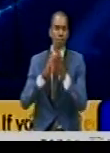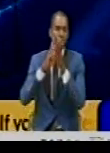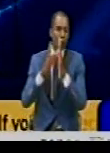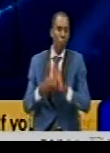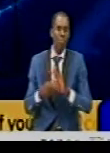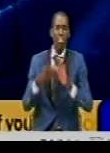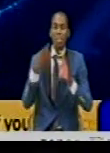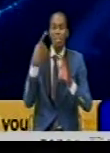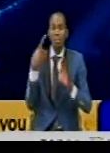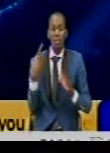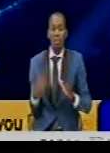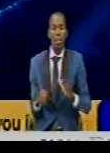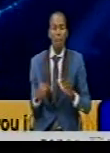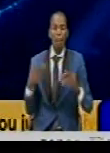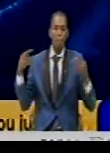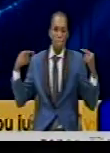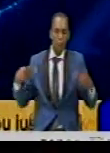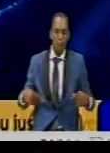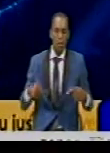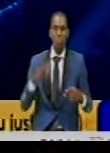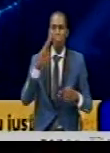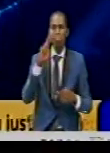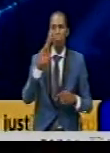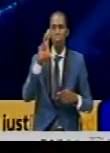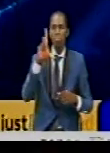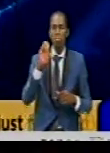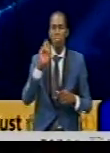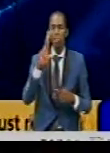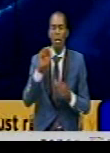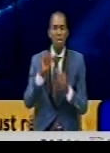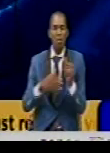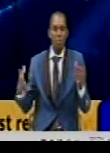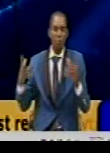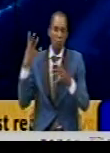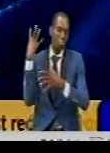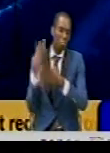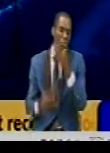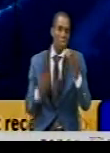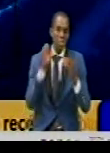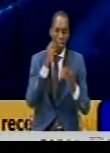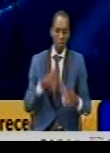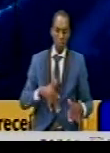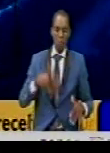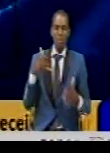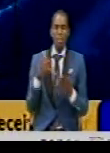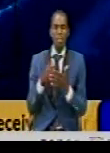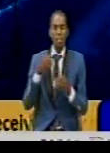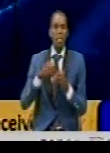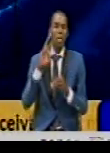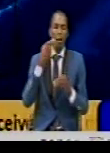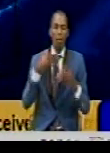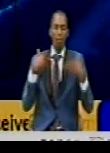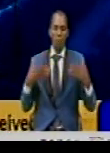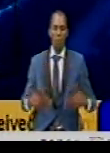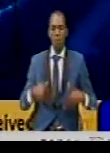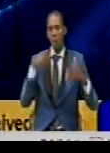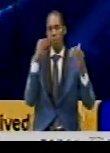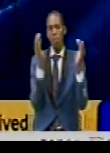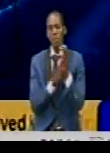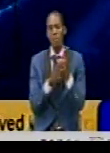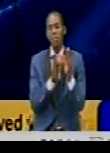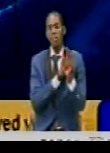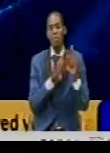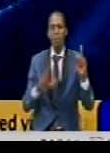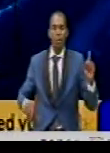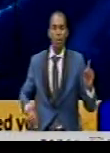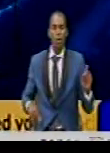say immediately. Immediately, the pains, the ulcer, everything vanished and she